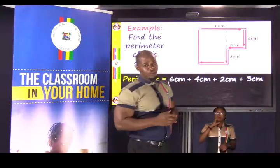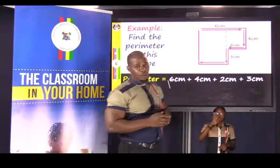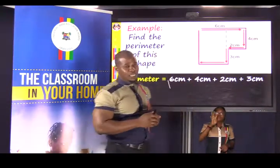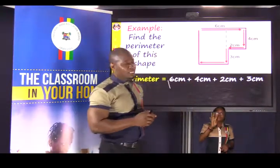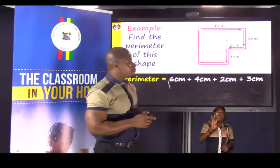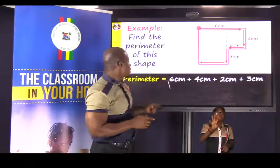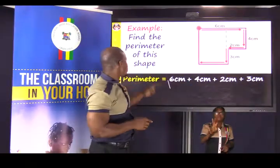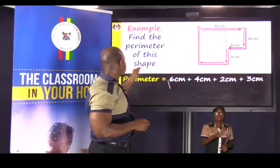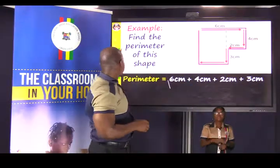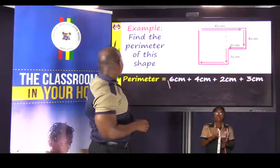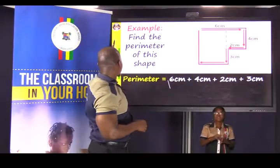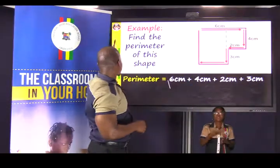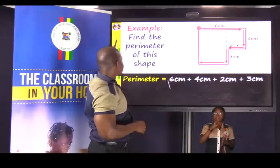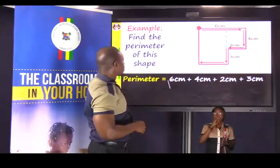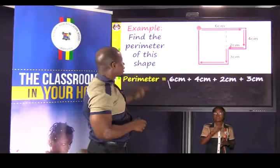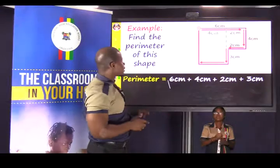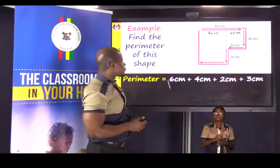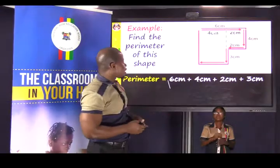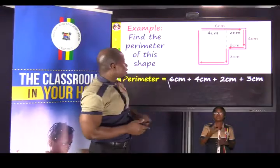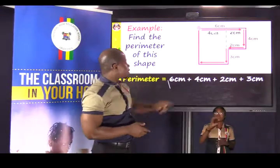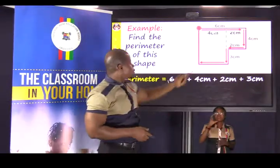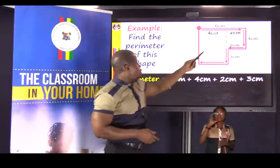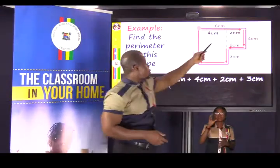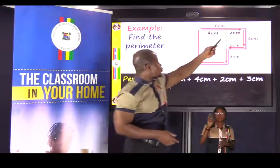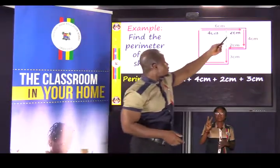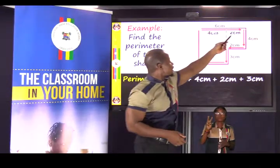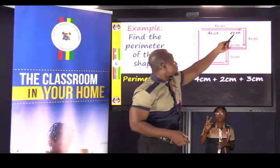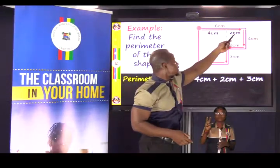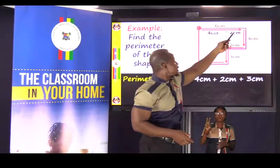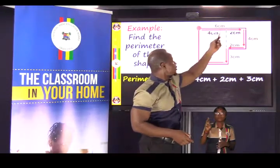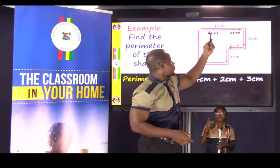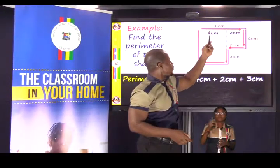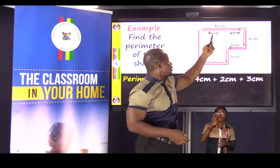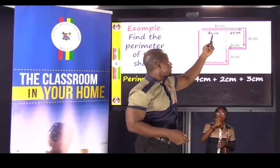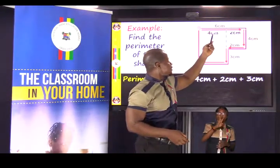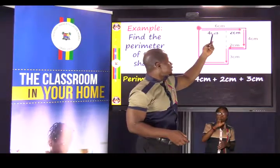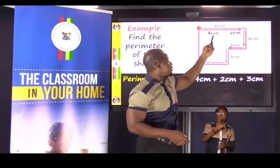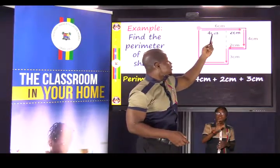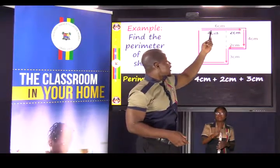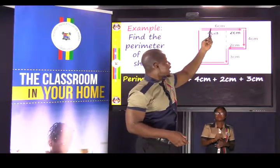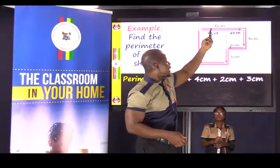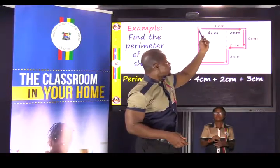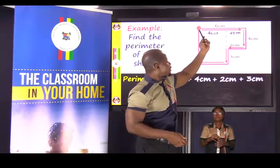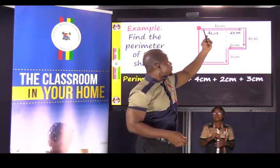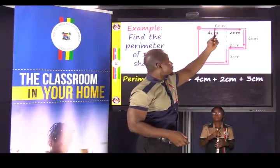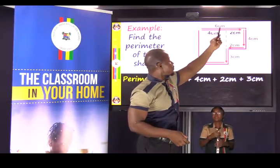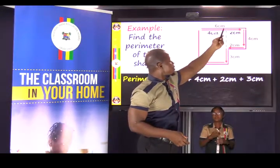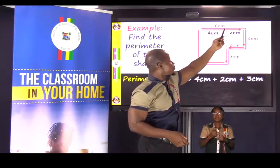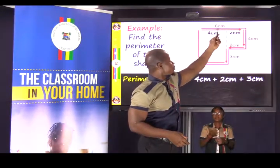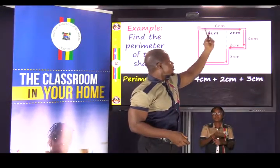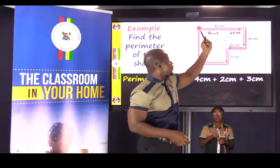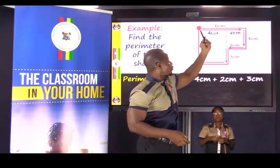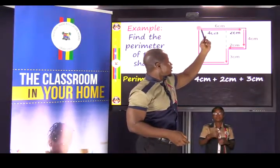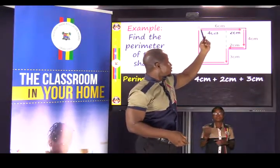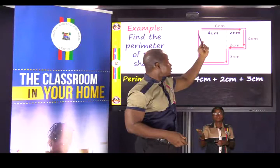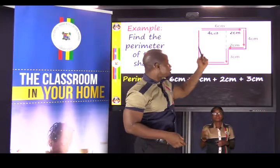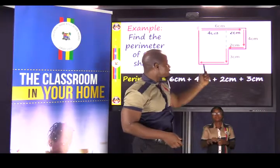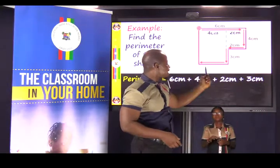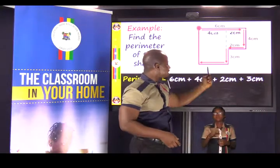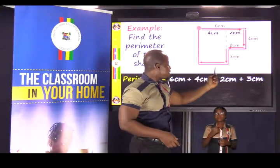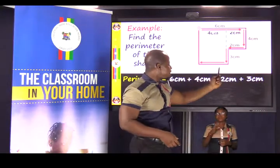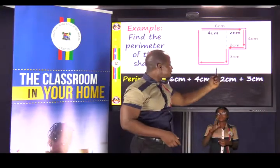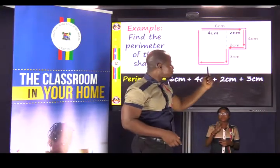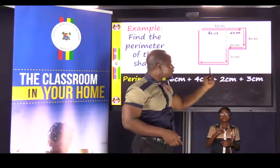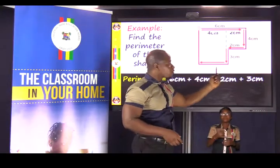remaining will be 4 centimeters. So that is it right here. 2 centimeters, 4 centimeters. And now if this place from here to here is 4